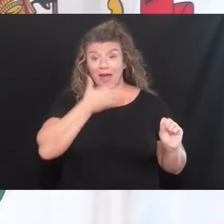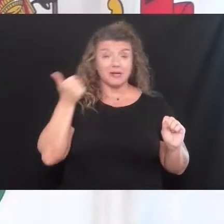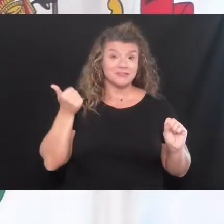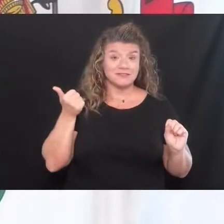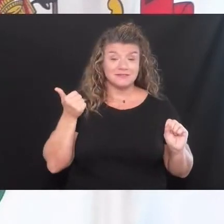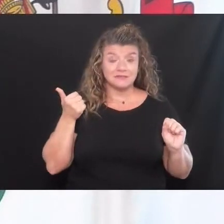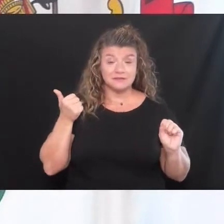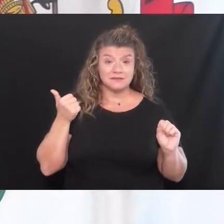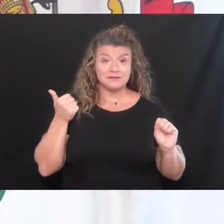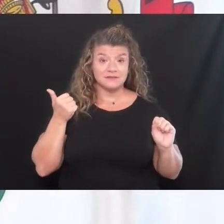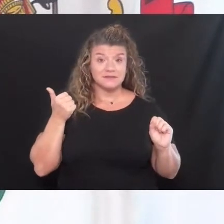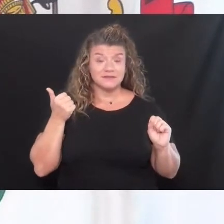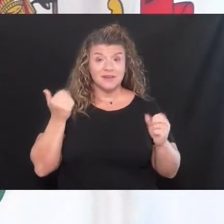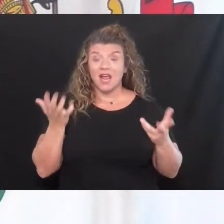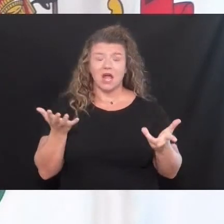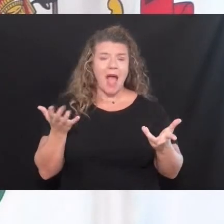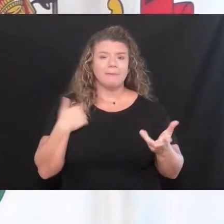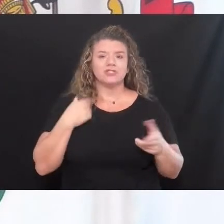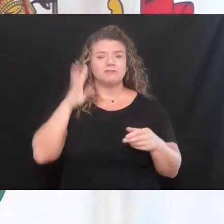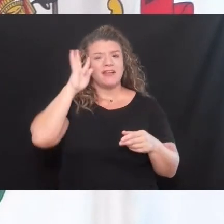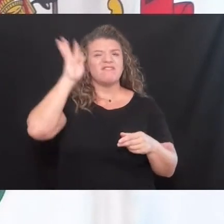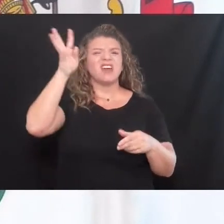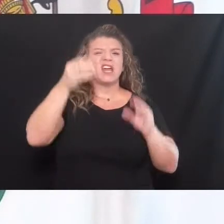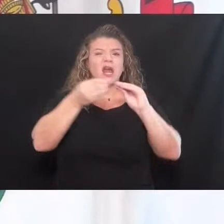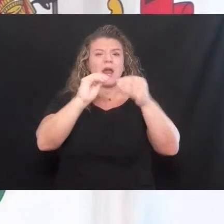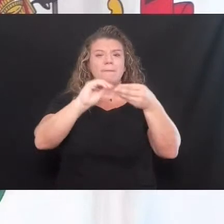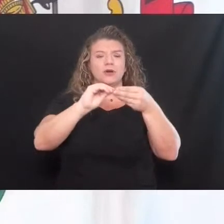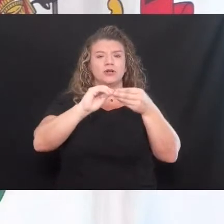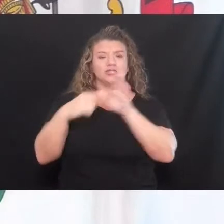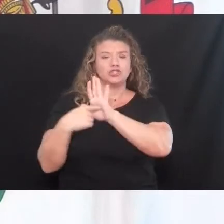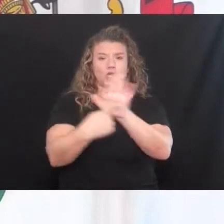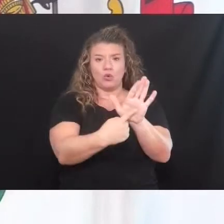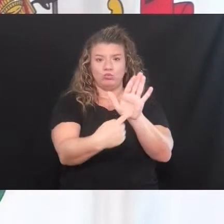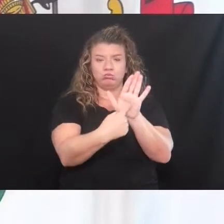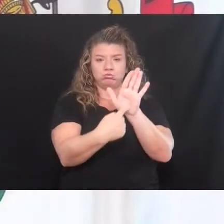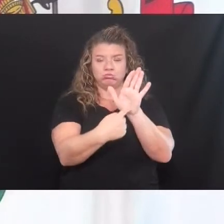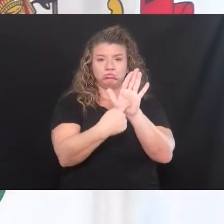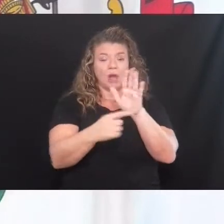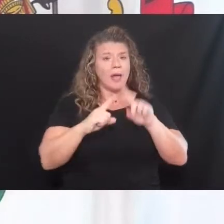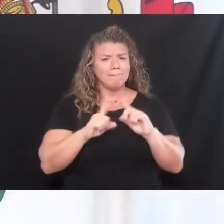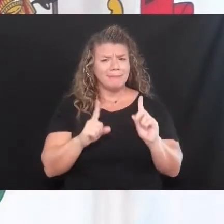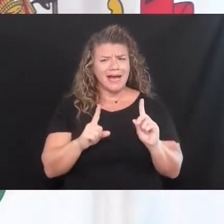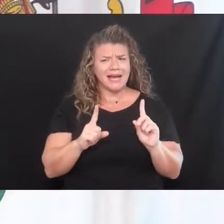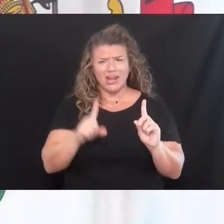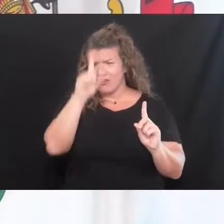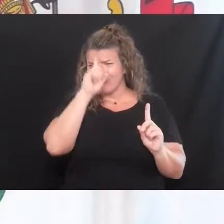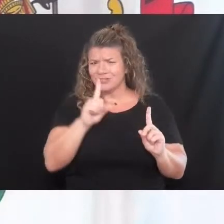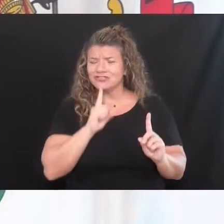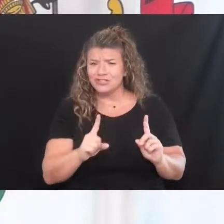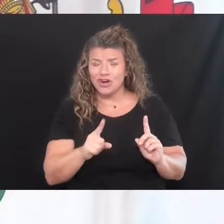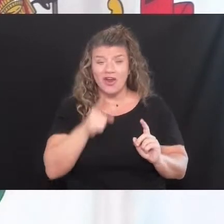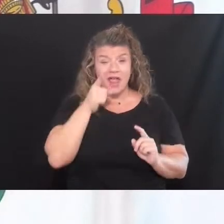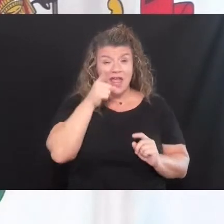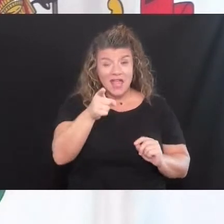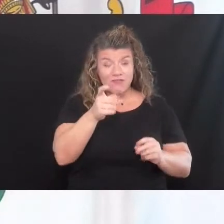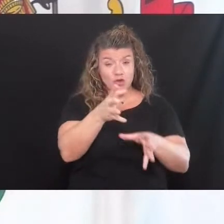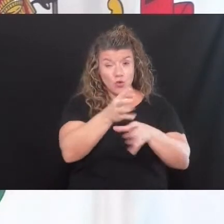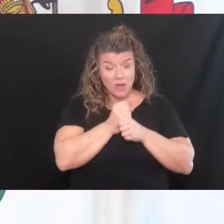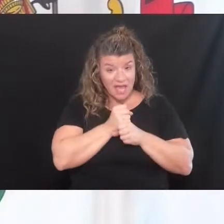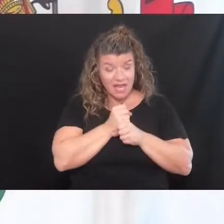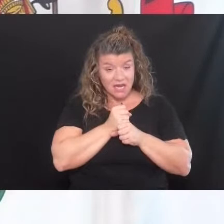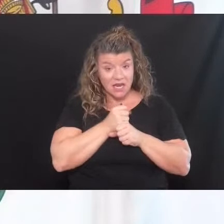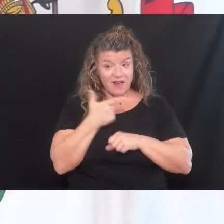and I'm just using a number to make an illustration. But absolutely, if you get